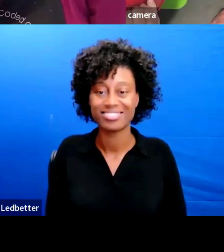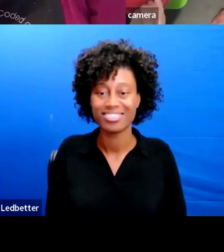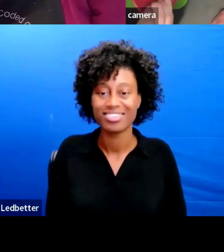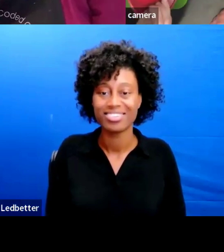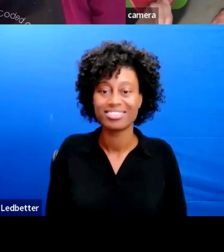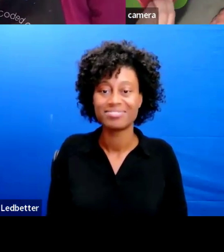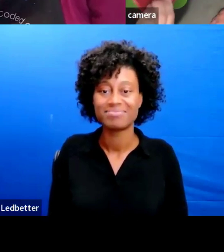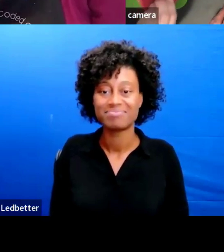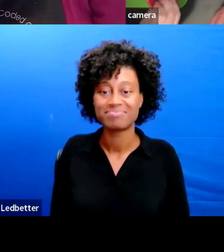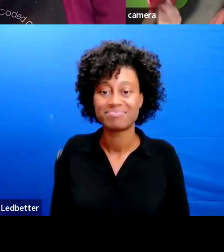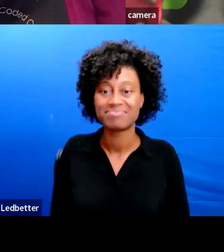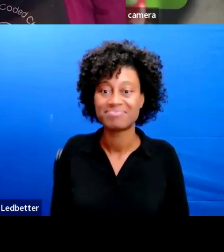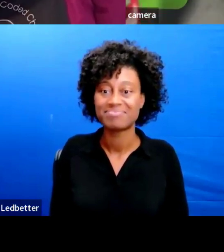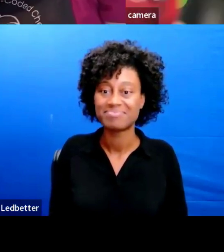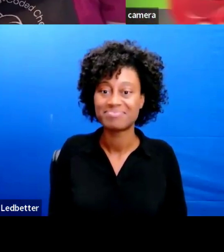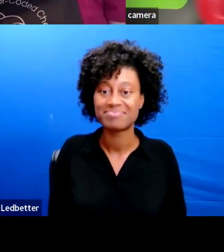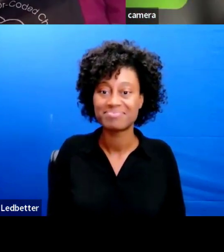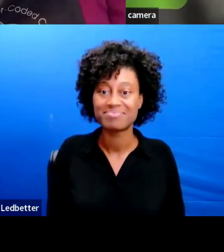Yeah.